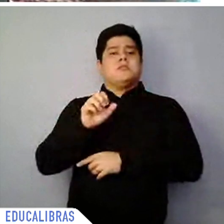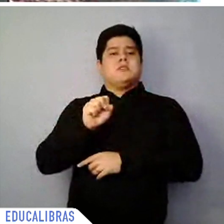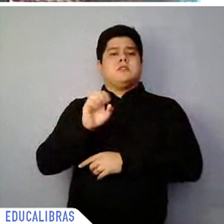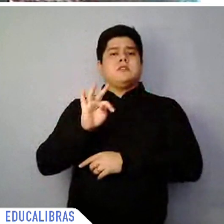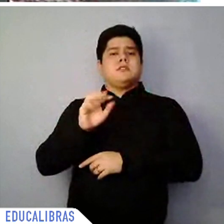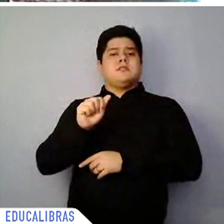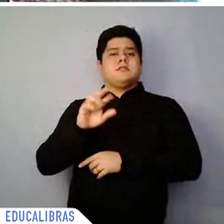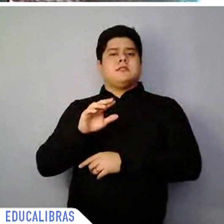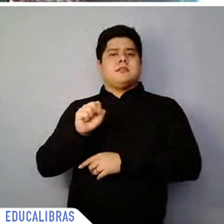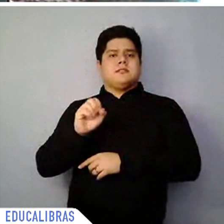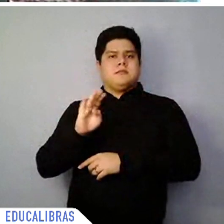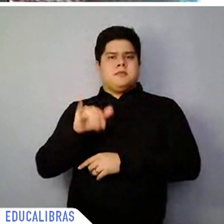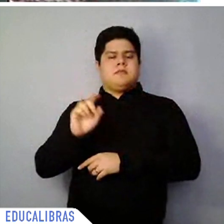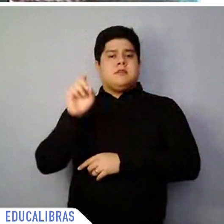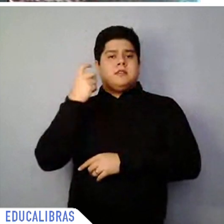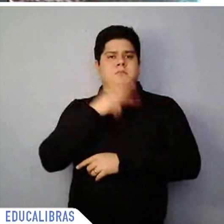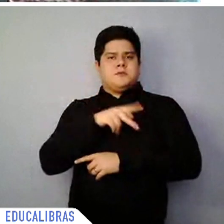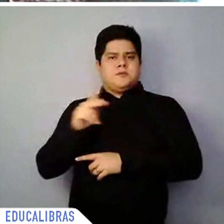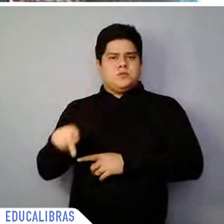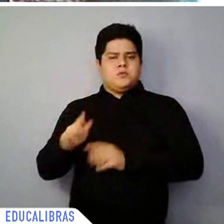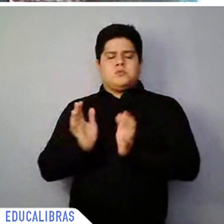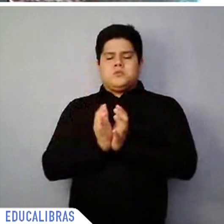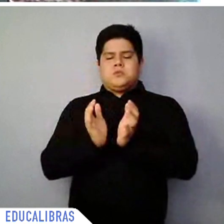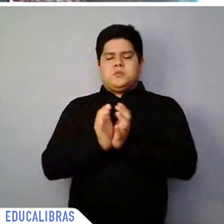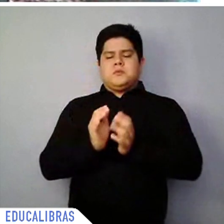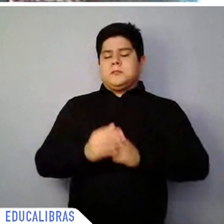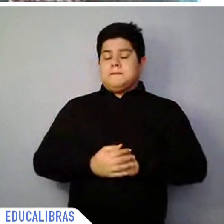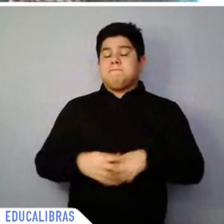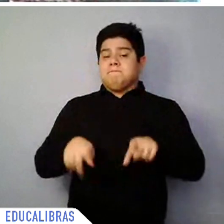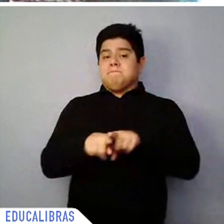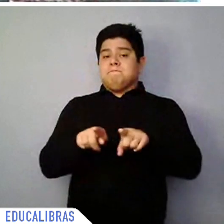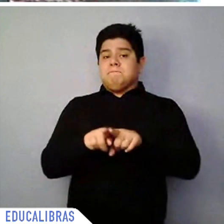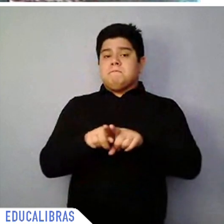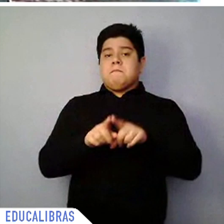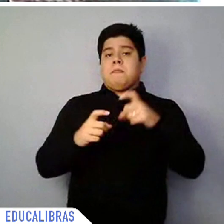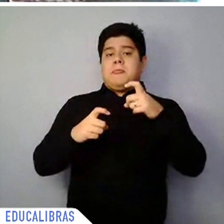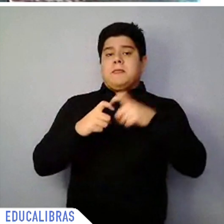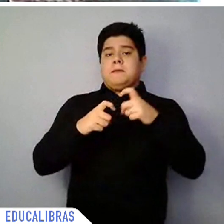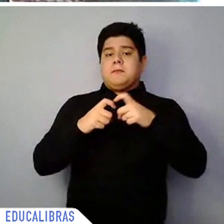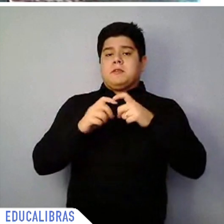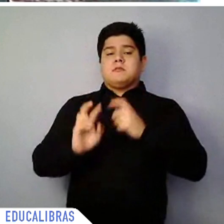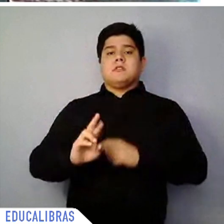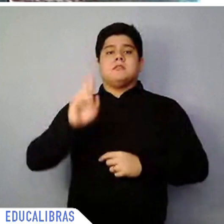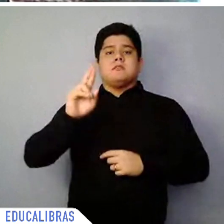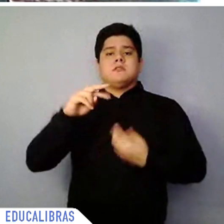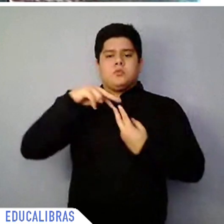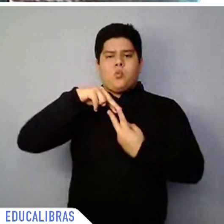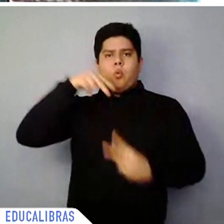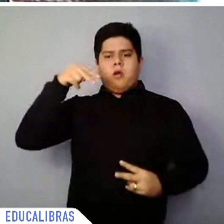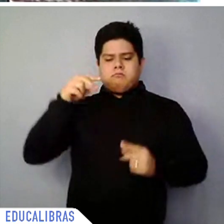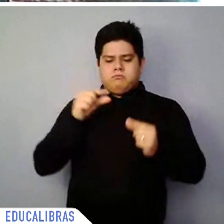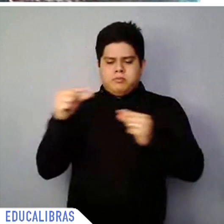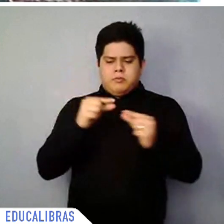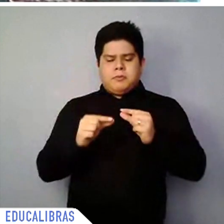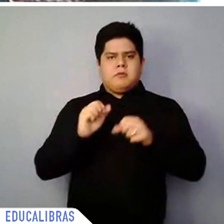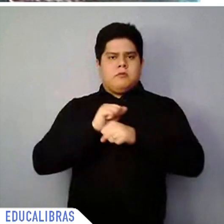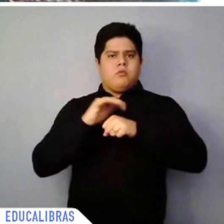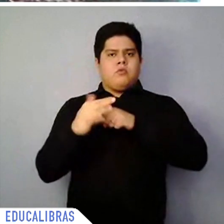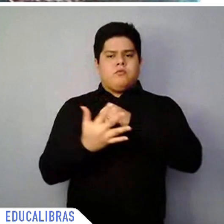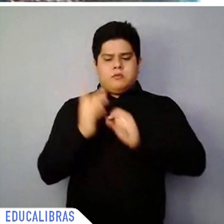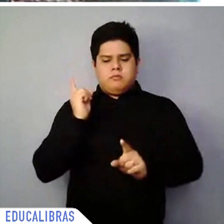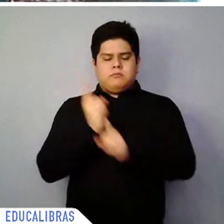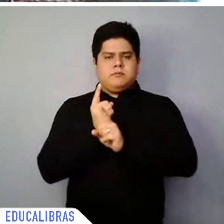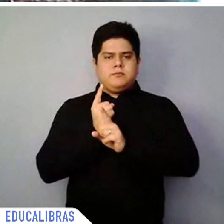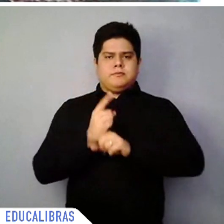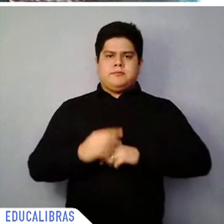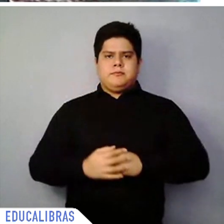Brazil. And we also have Ester Sabino. She is a professor. She's responsible for the sequencing